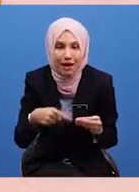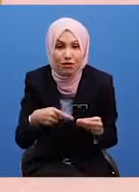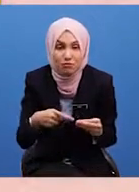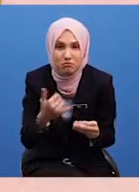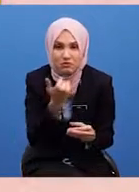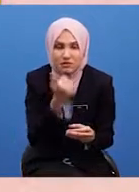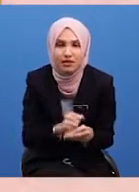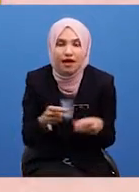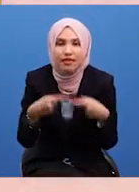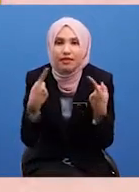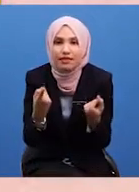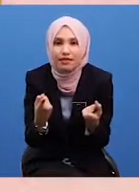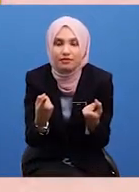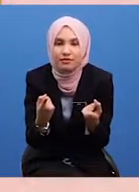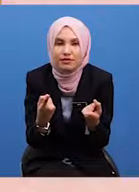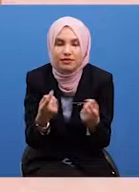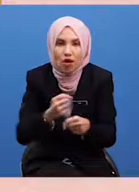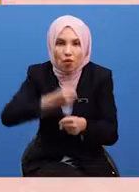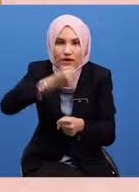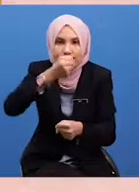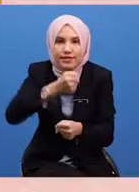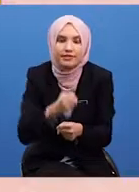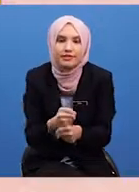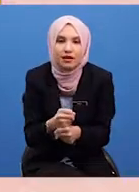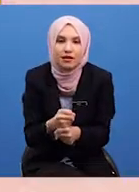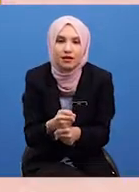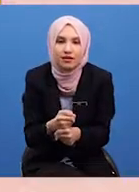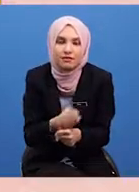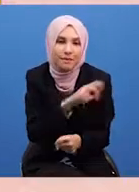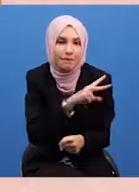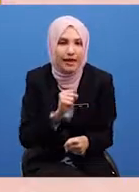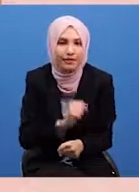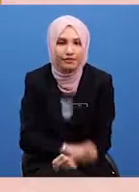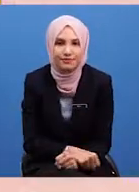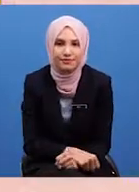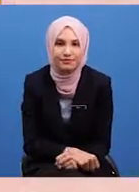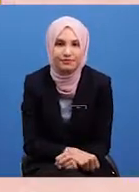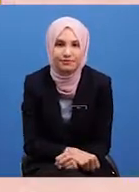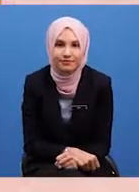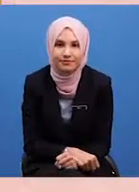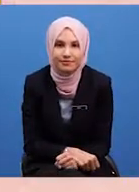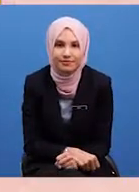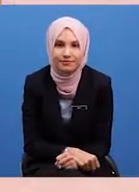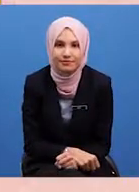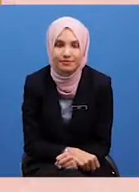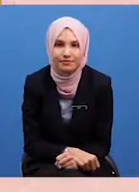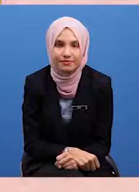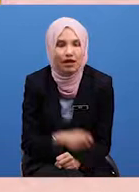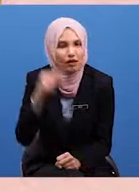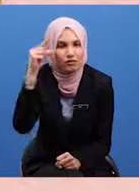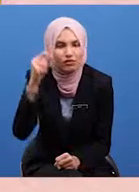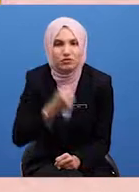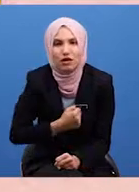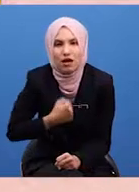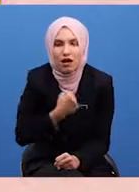and announces Lin as the winner for the Holmes Watkins Medal. Joff apologizes to